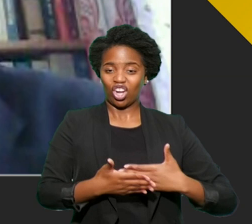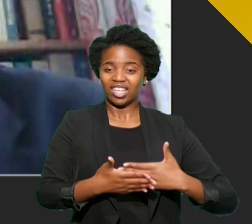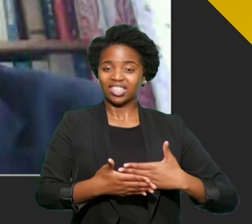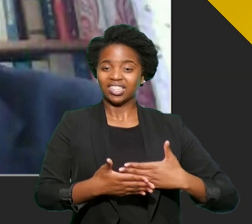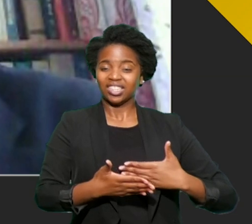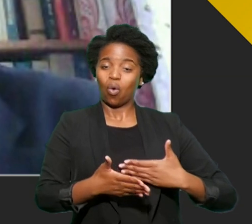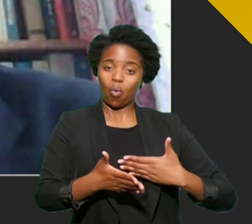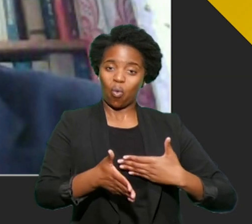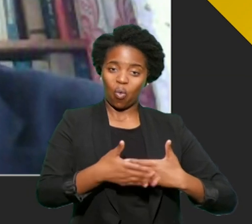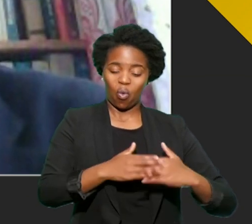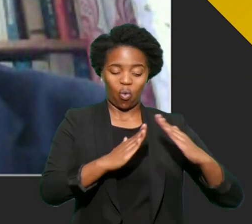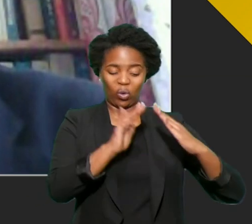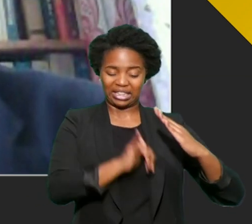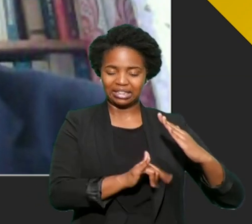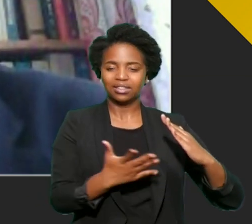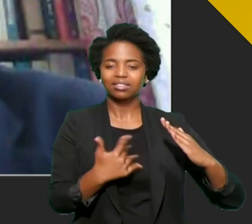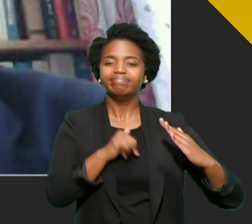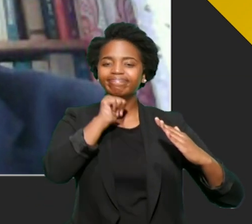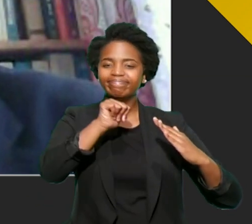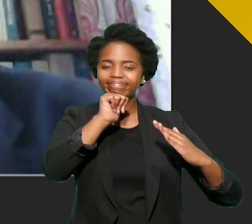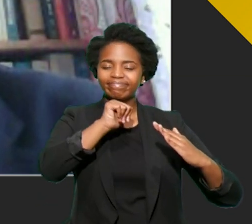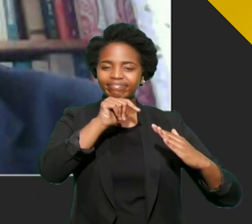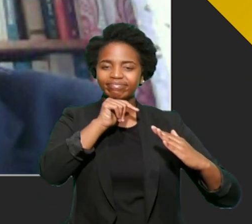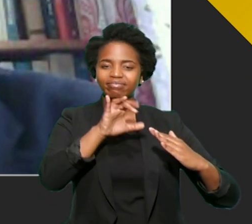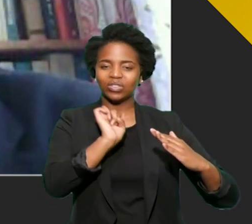Maybe I would bring it through the